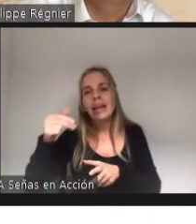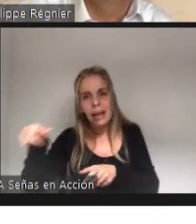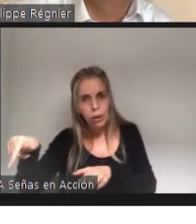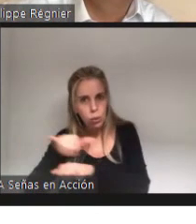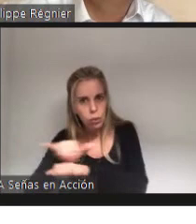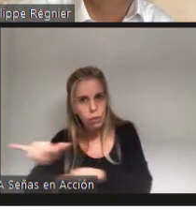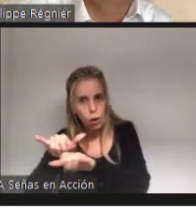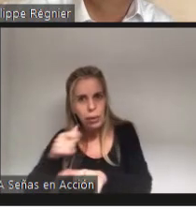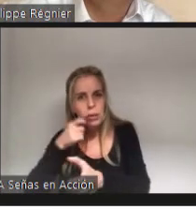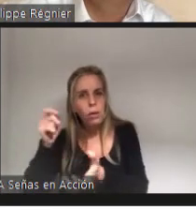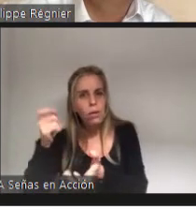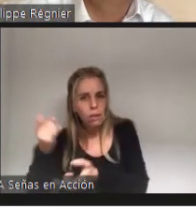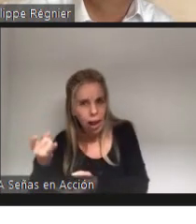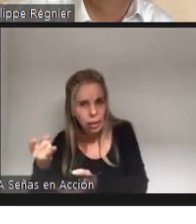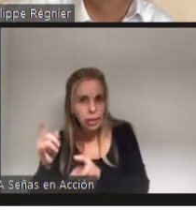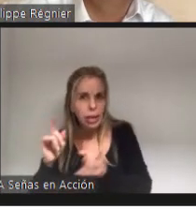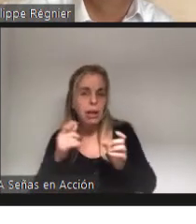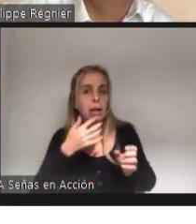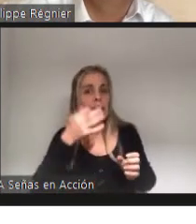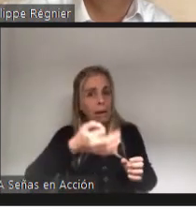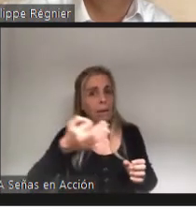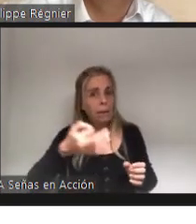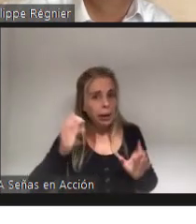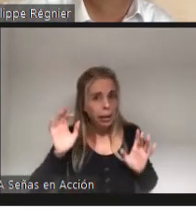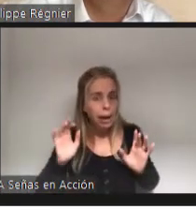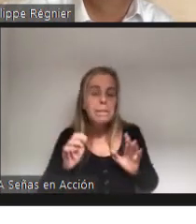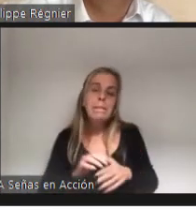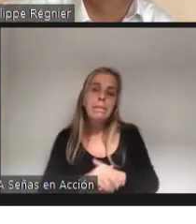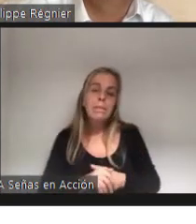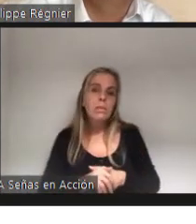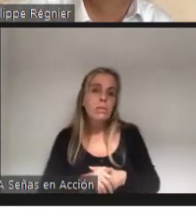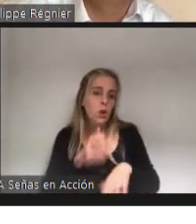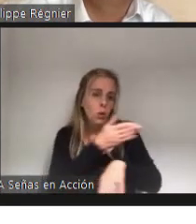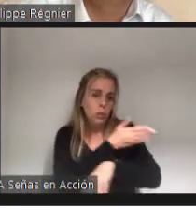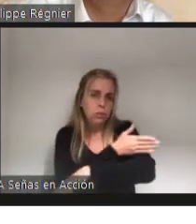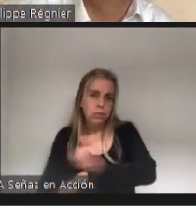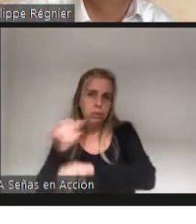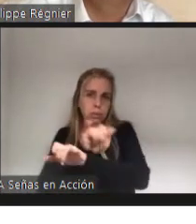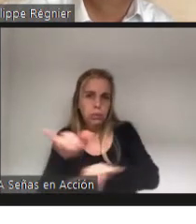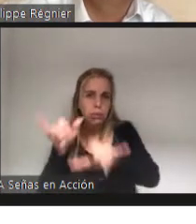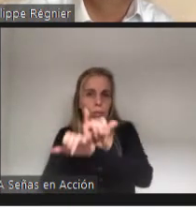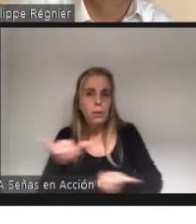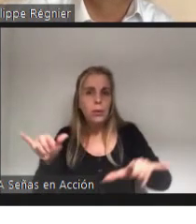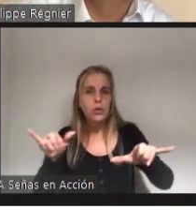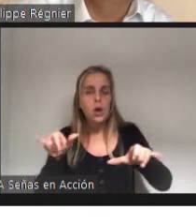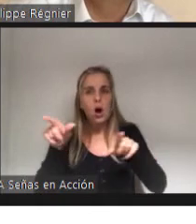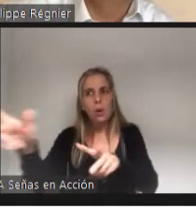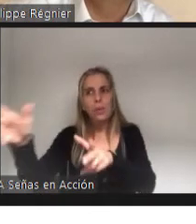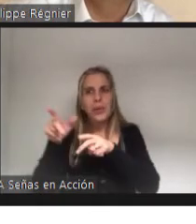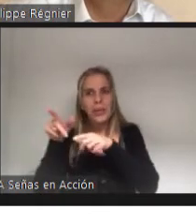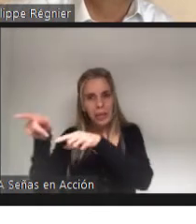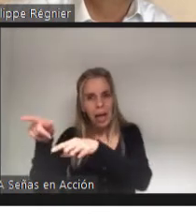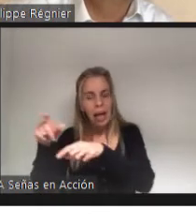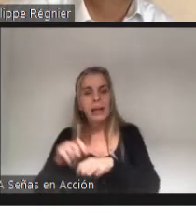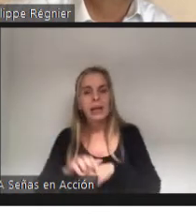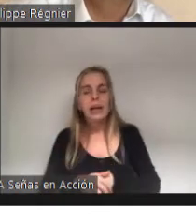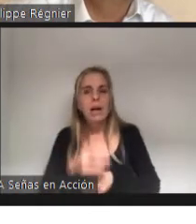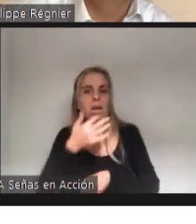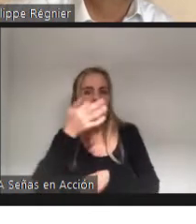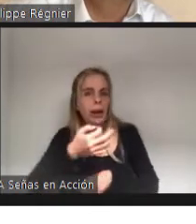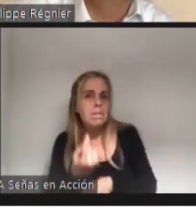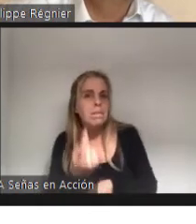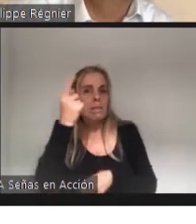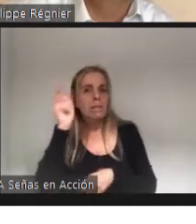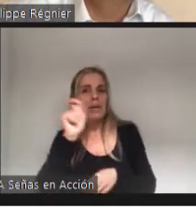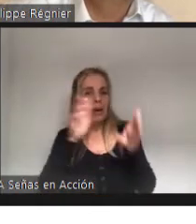is saying, it is true, even though there was this dissemination, as Iker was saying,